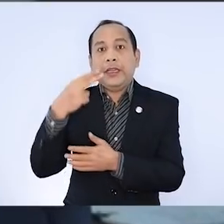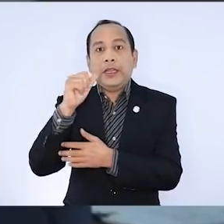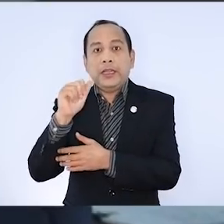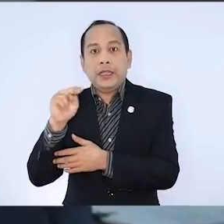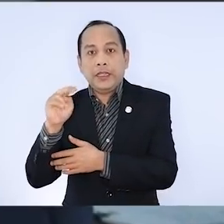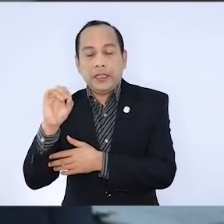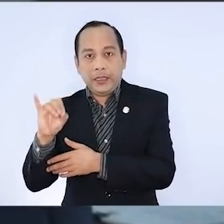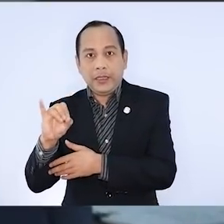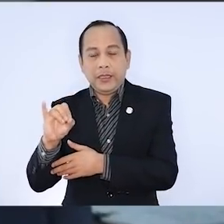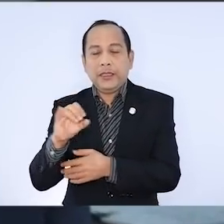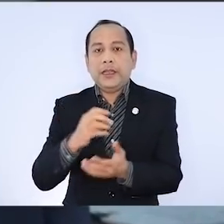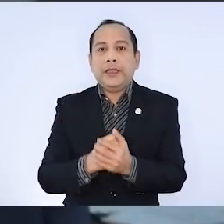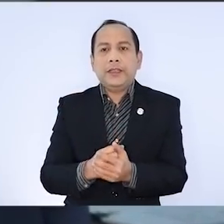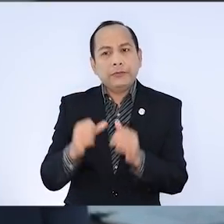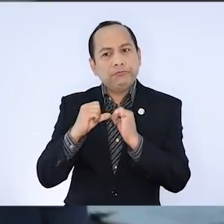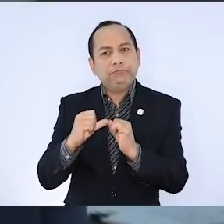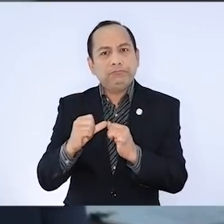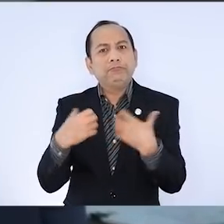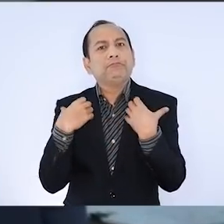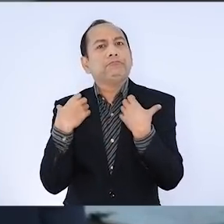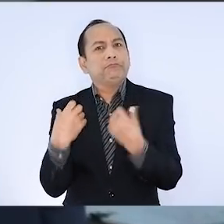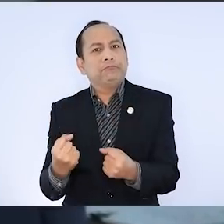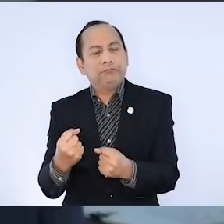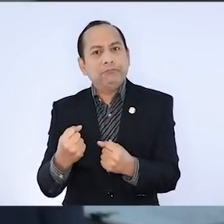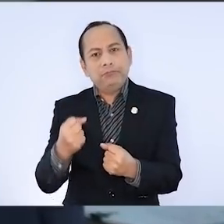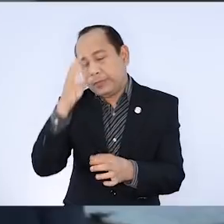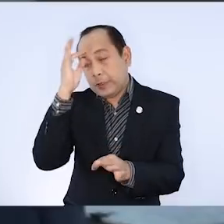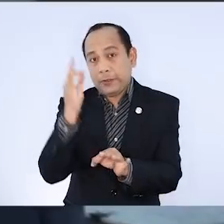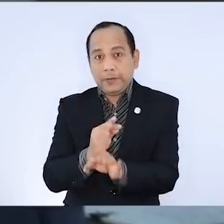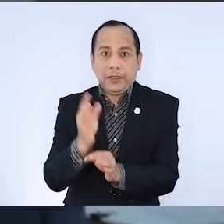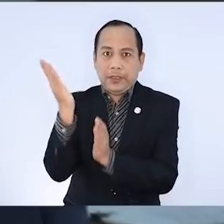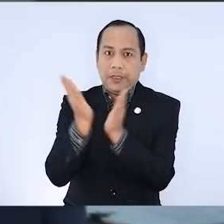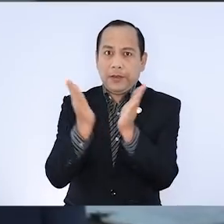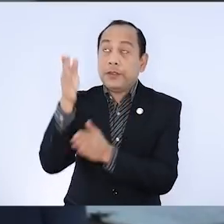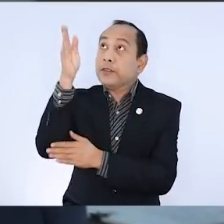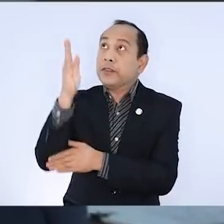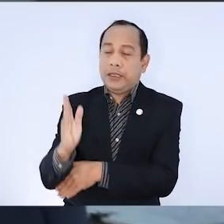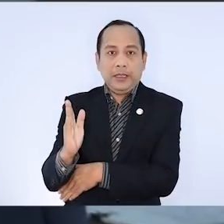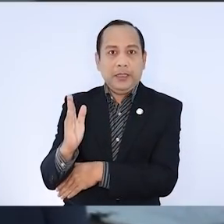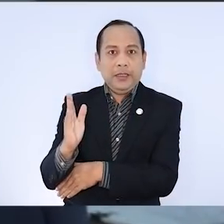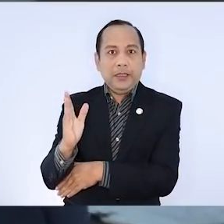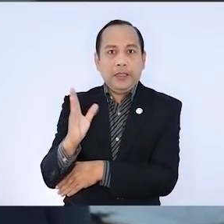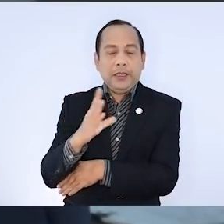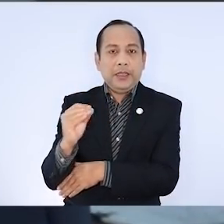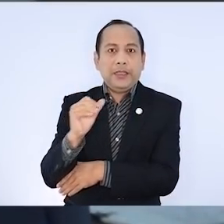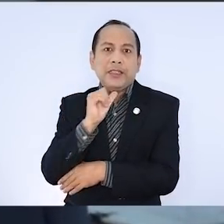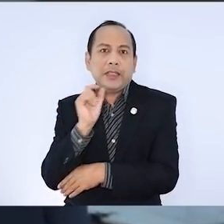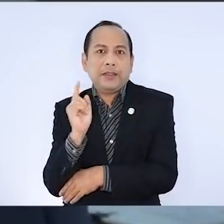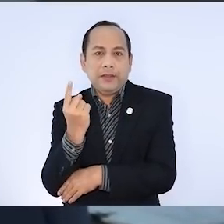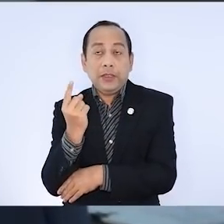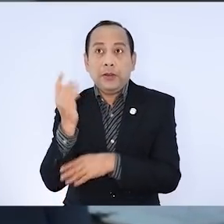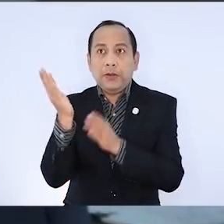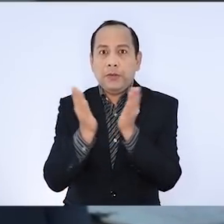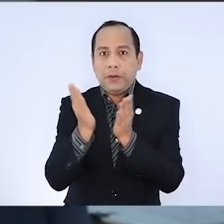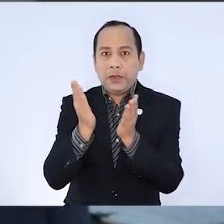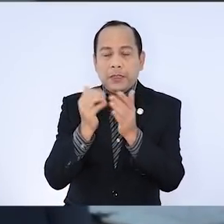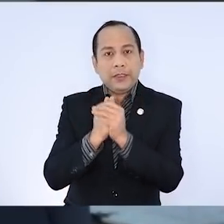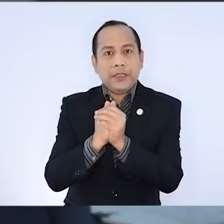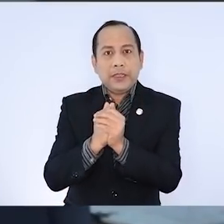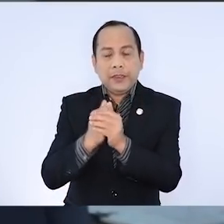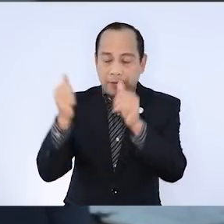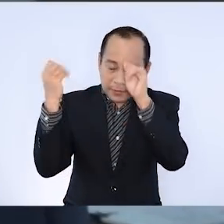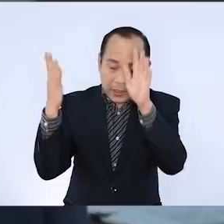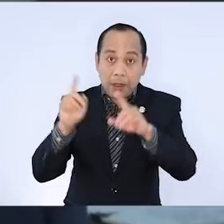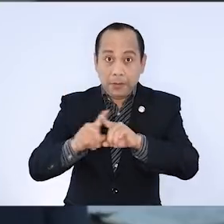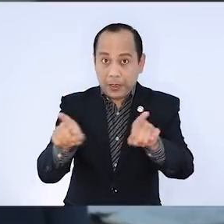Nang continue to remain firm in their faith and their service to God, not only in worshiping and serving the